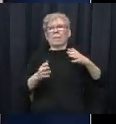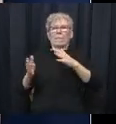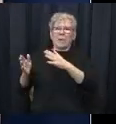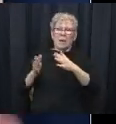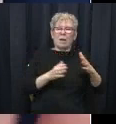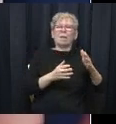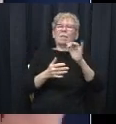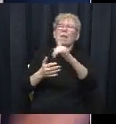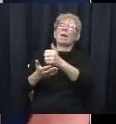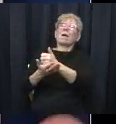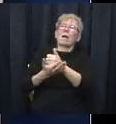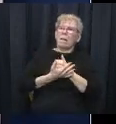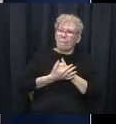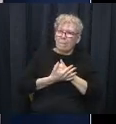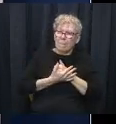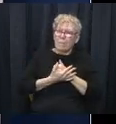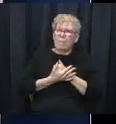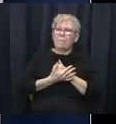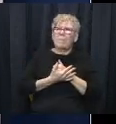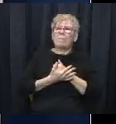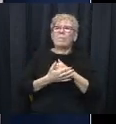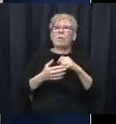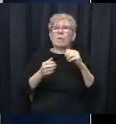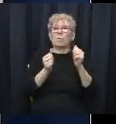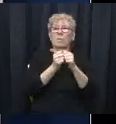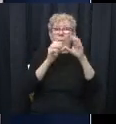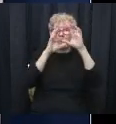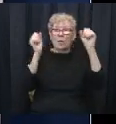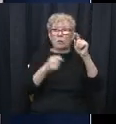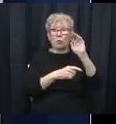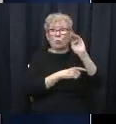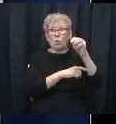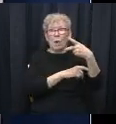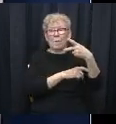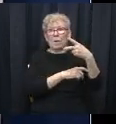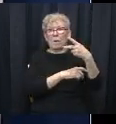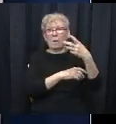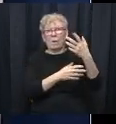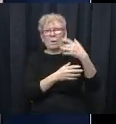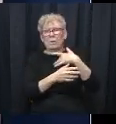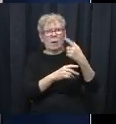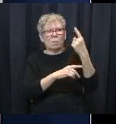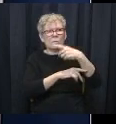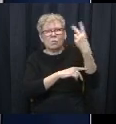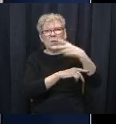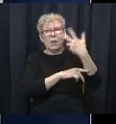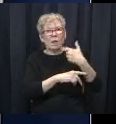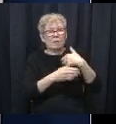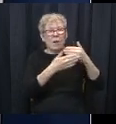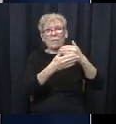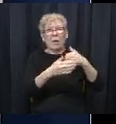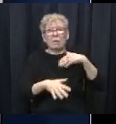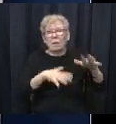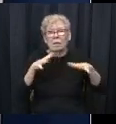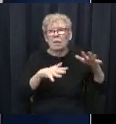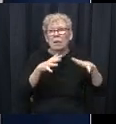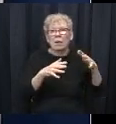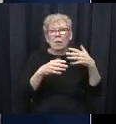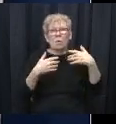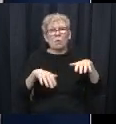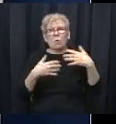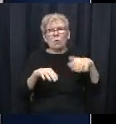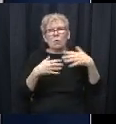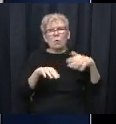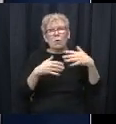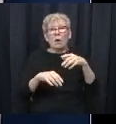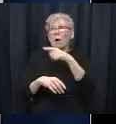week. Having that 3 week window has allowed us to be able to time the addition of 65 to 69, make sure the teachers and